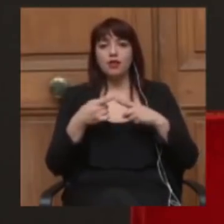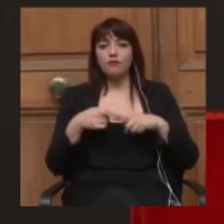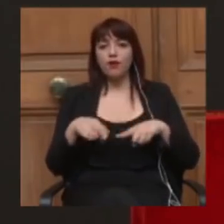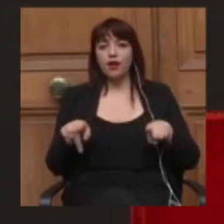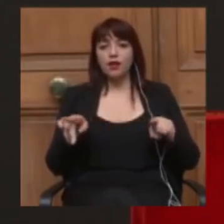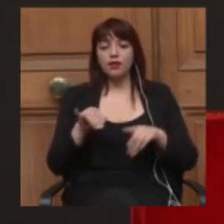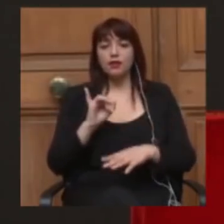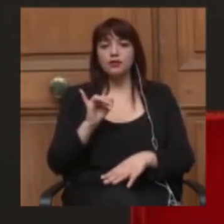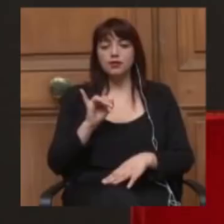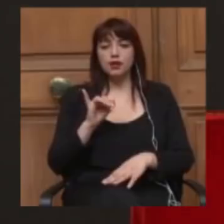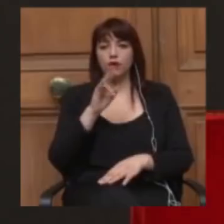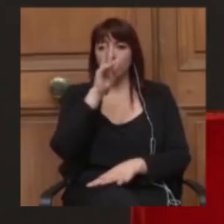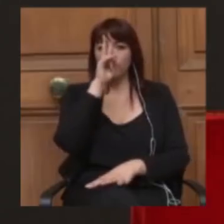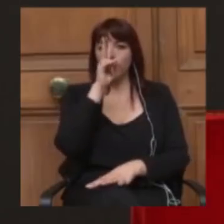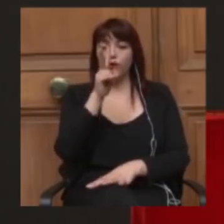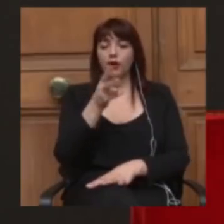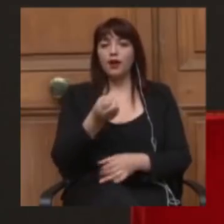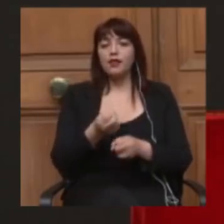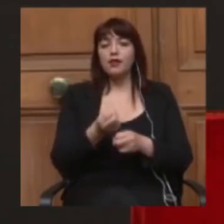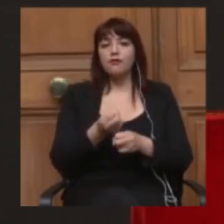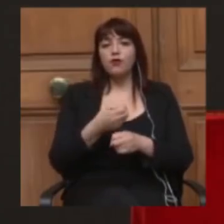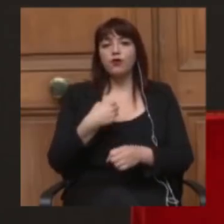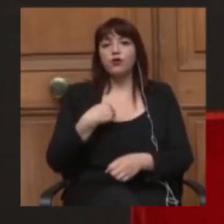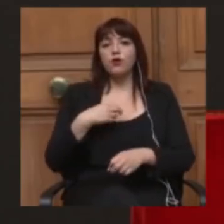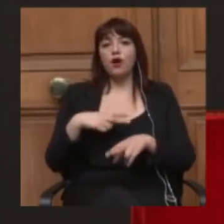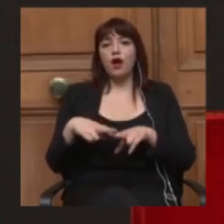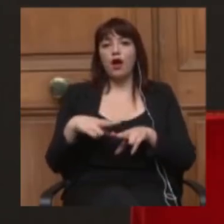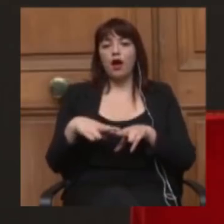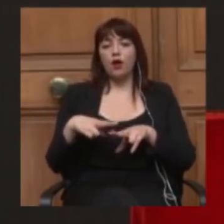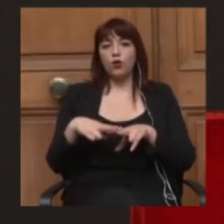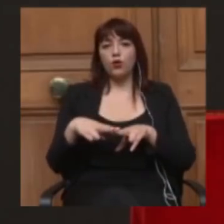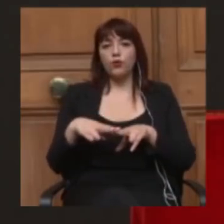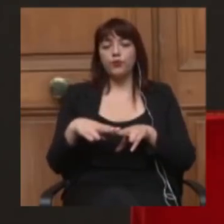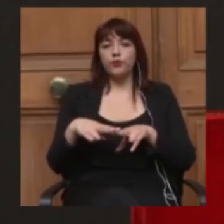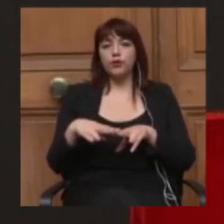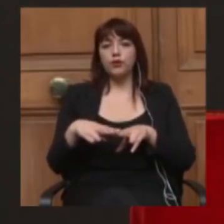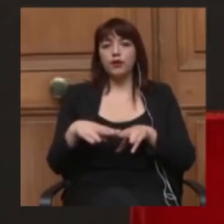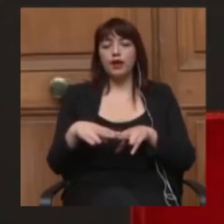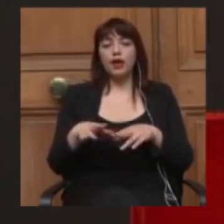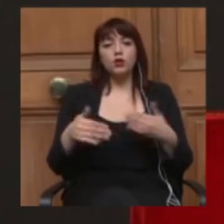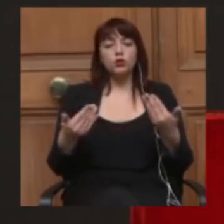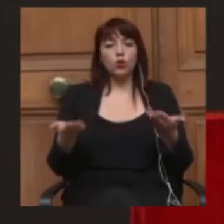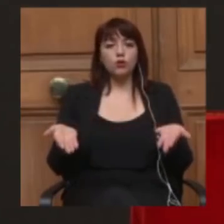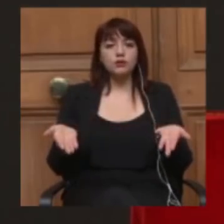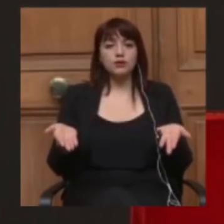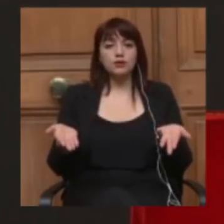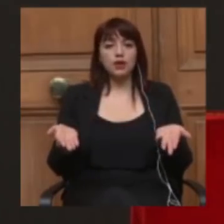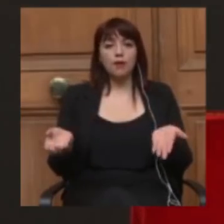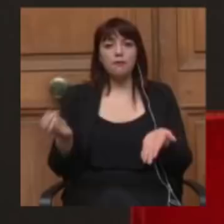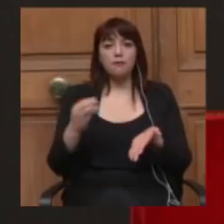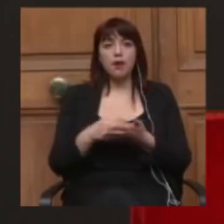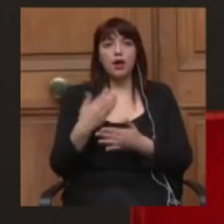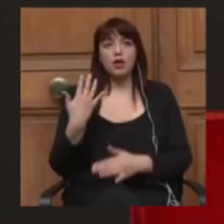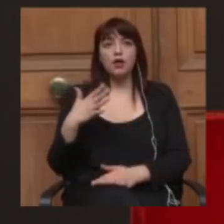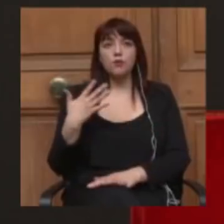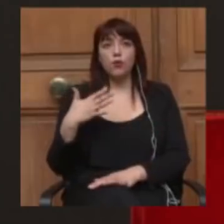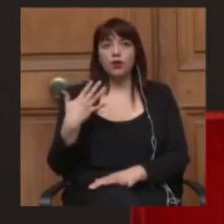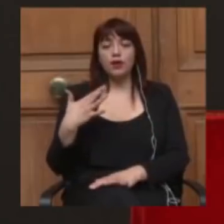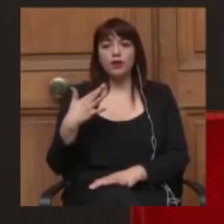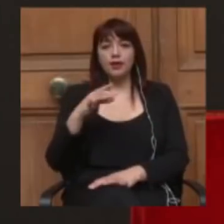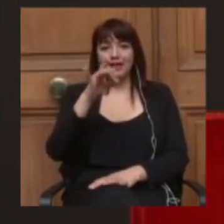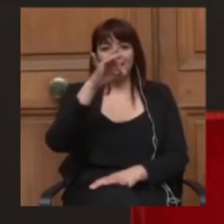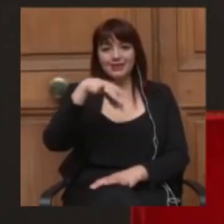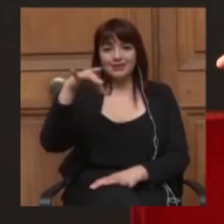do, which I hope to be the case, then it is most important for you to know that I do not do